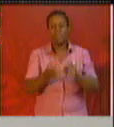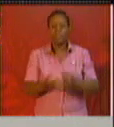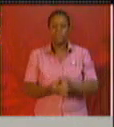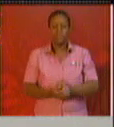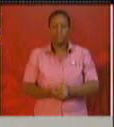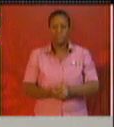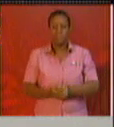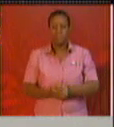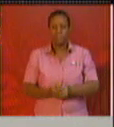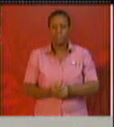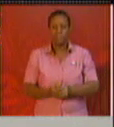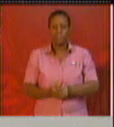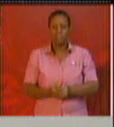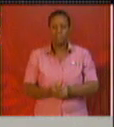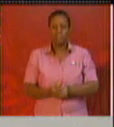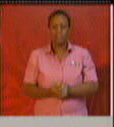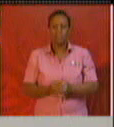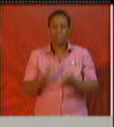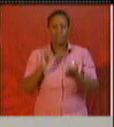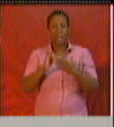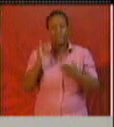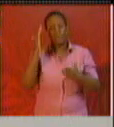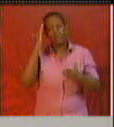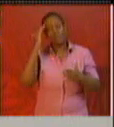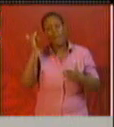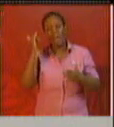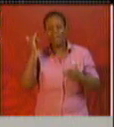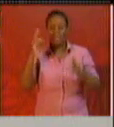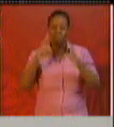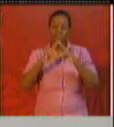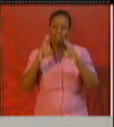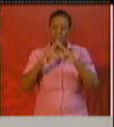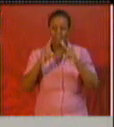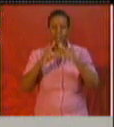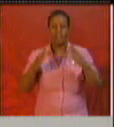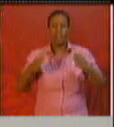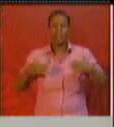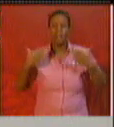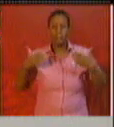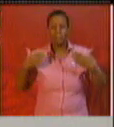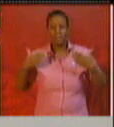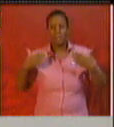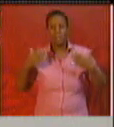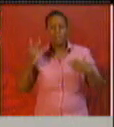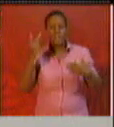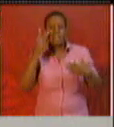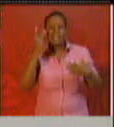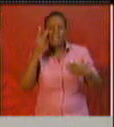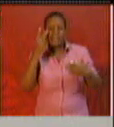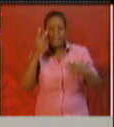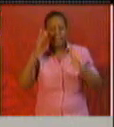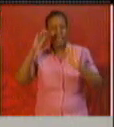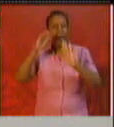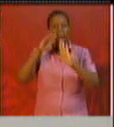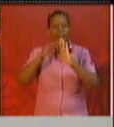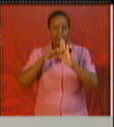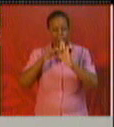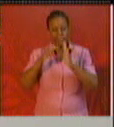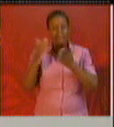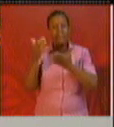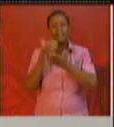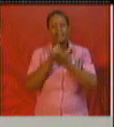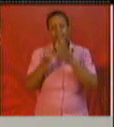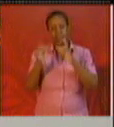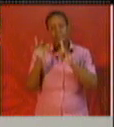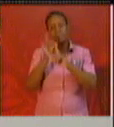at the start that we're seeing this heartening trend towards smaller numbers on a daily basis. But we are encouraging people